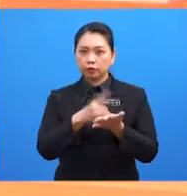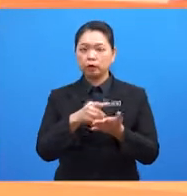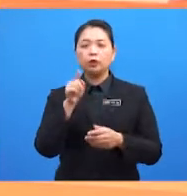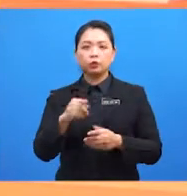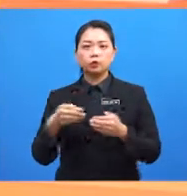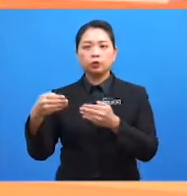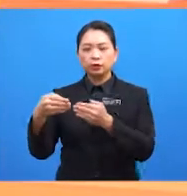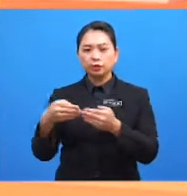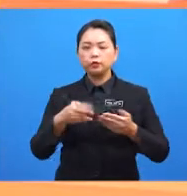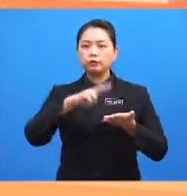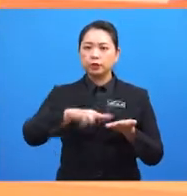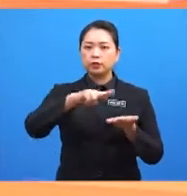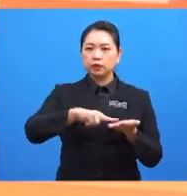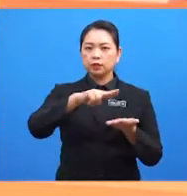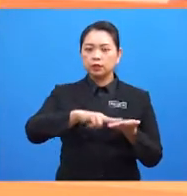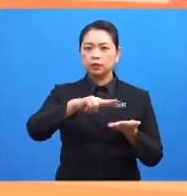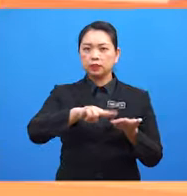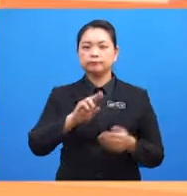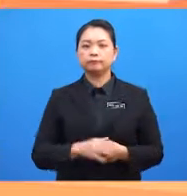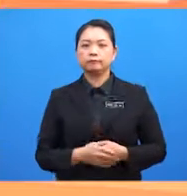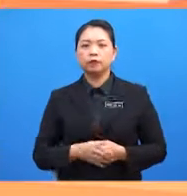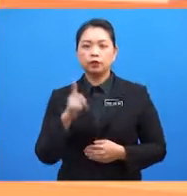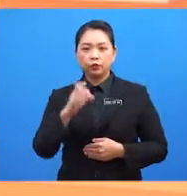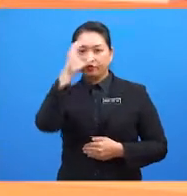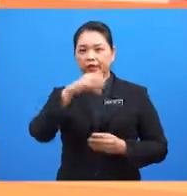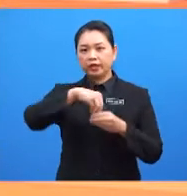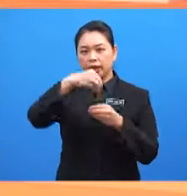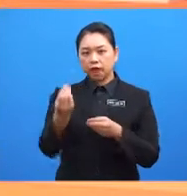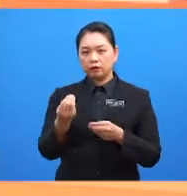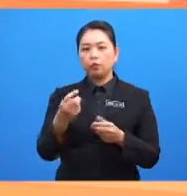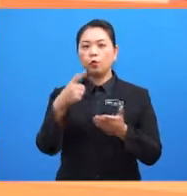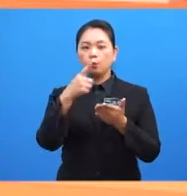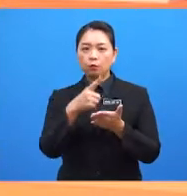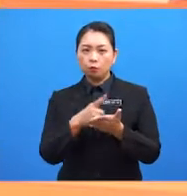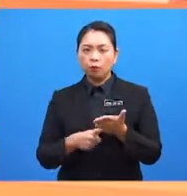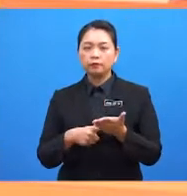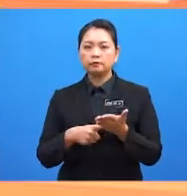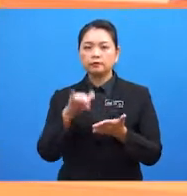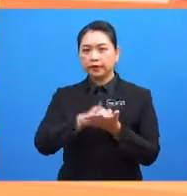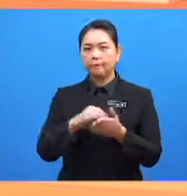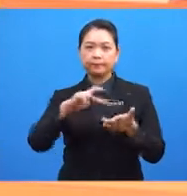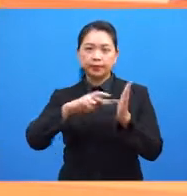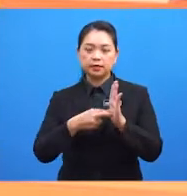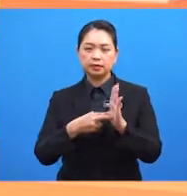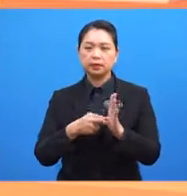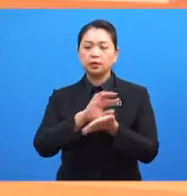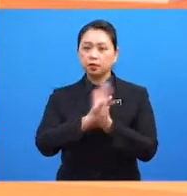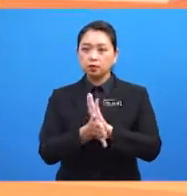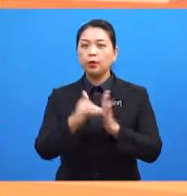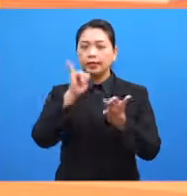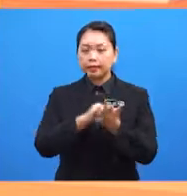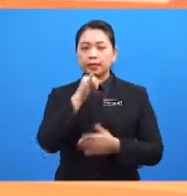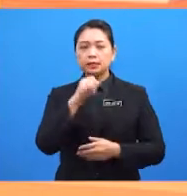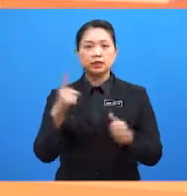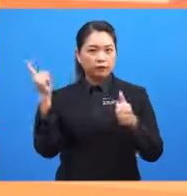continue reading the other words around it and you find out what that word means. So that's the first